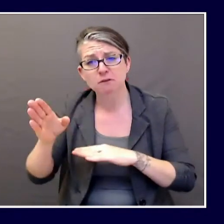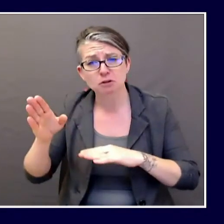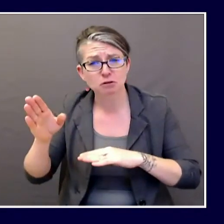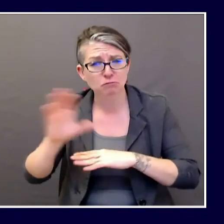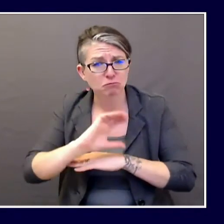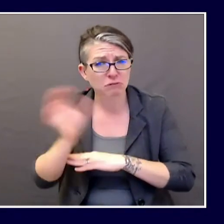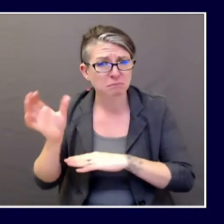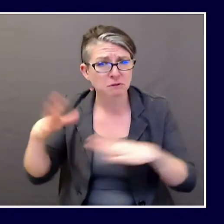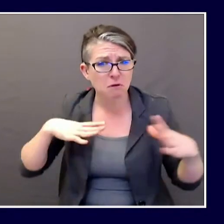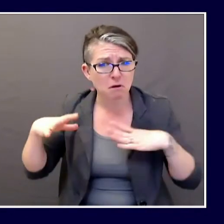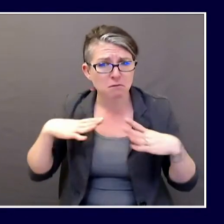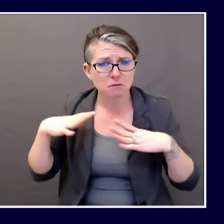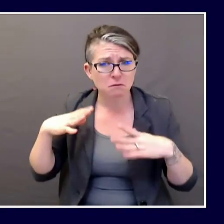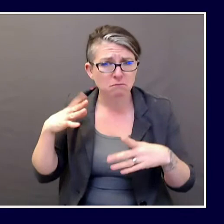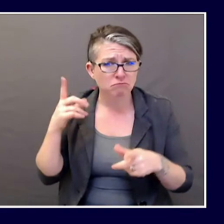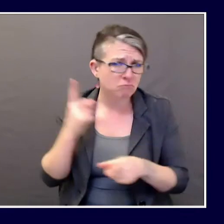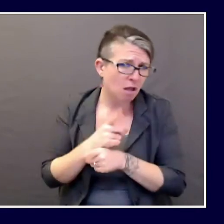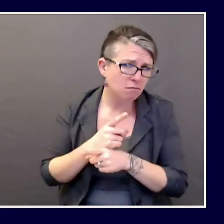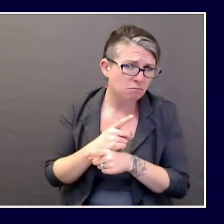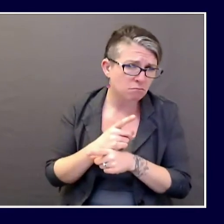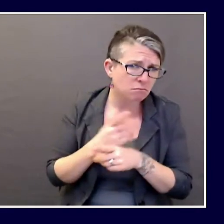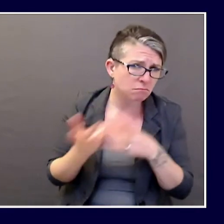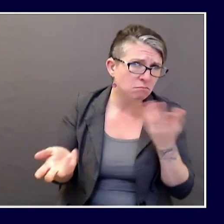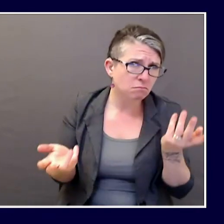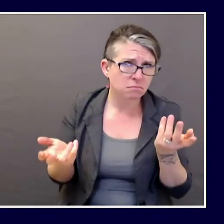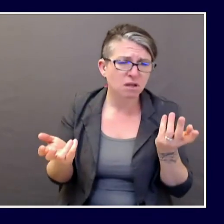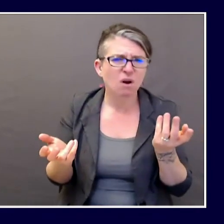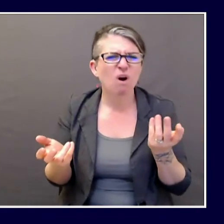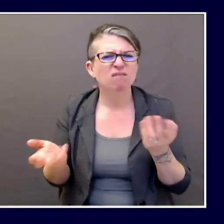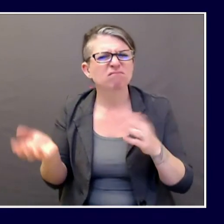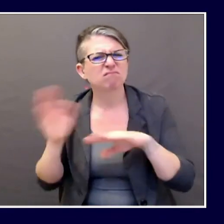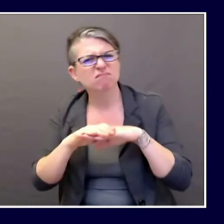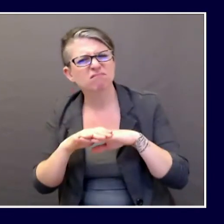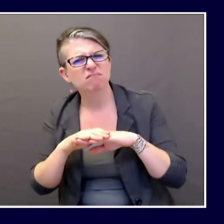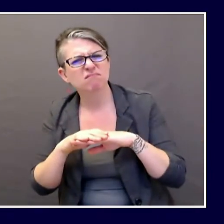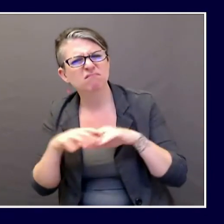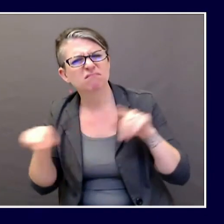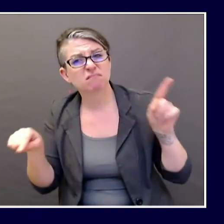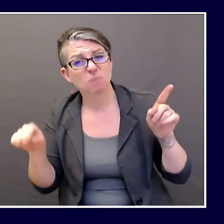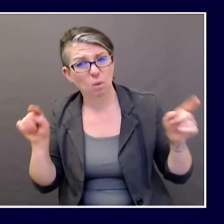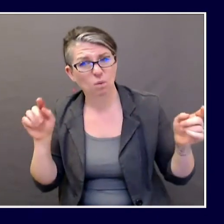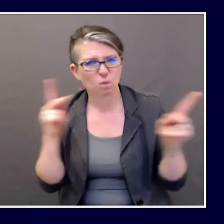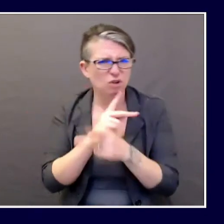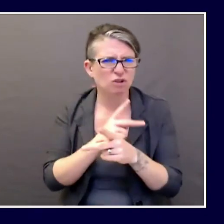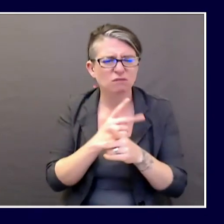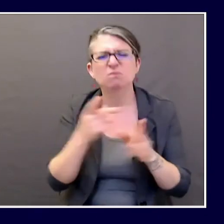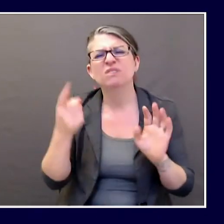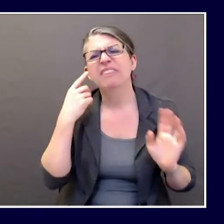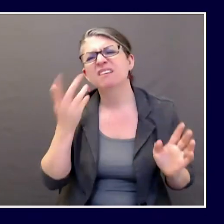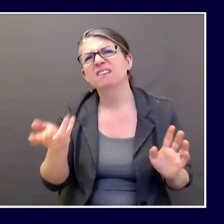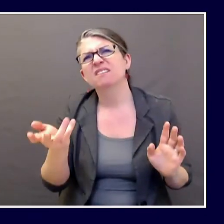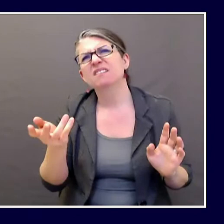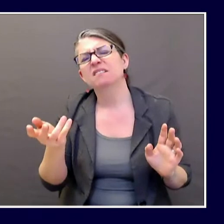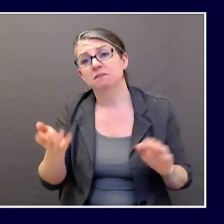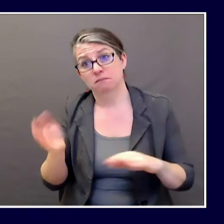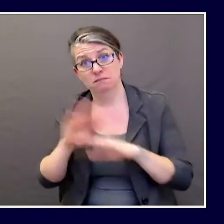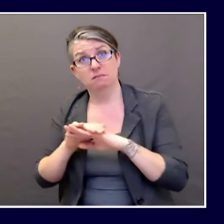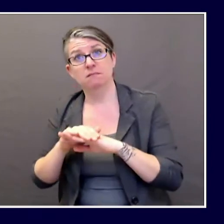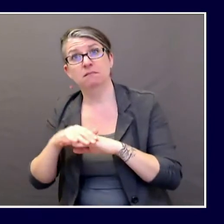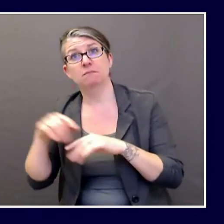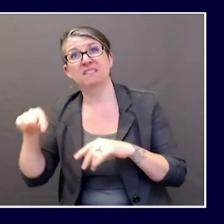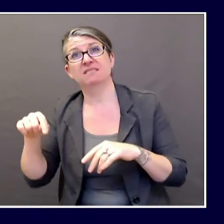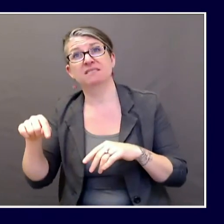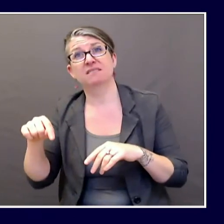uptick is the increase in Piscataquis County, or can we not say that? Patrick, that's a part of it, but if